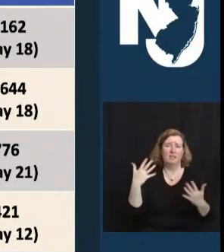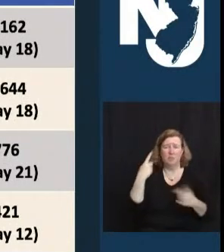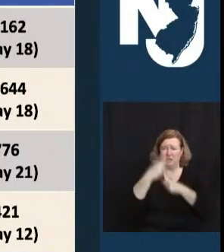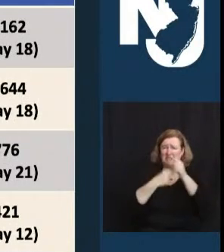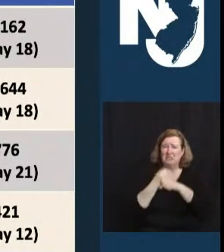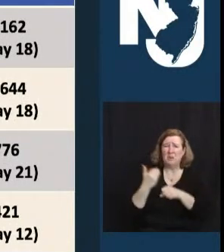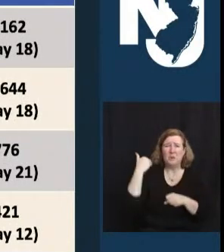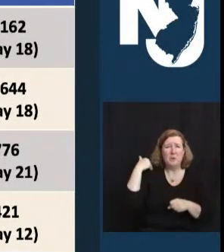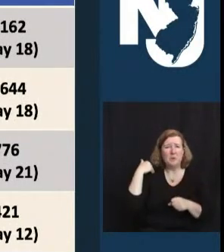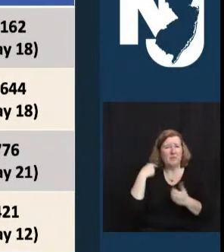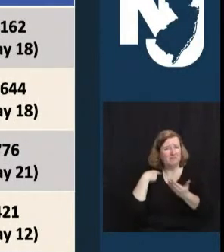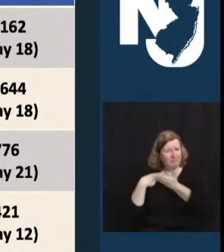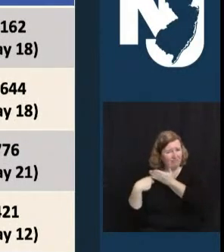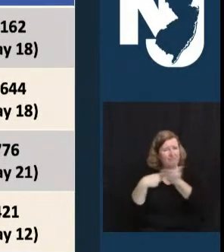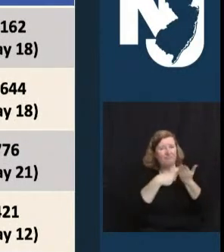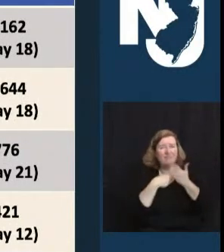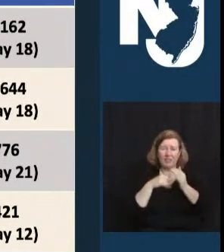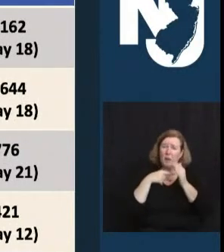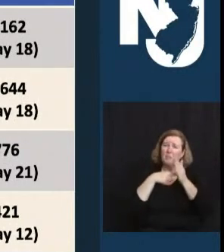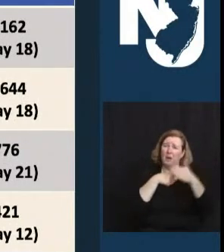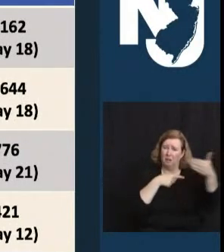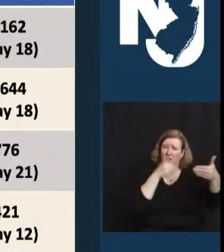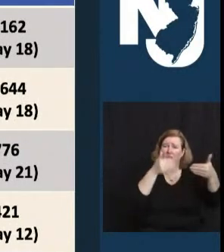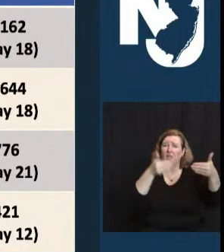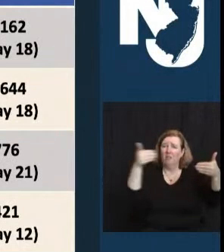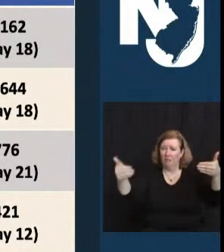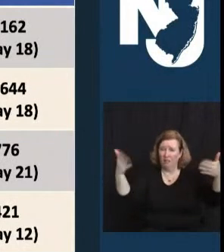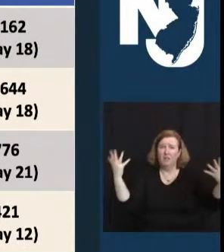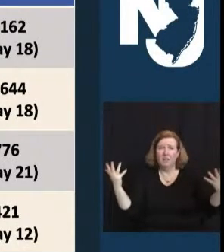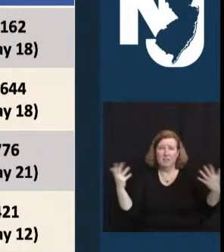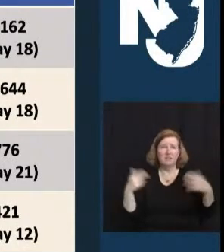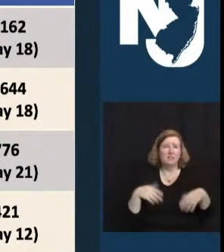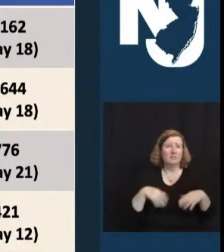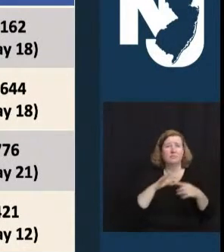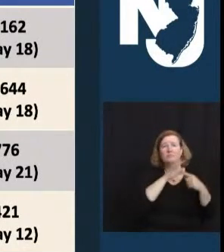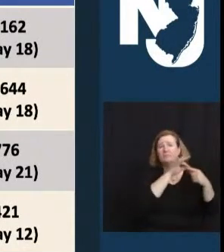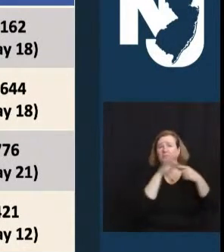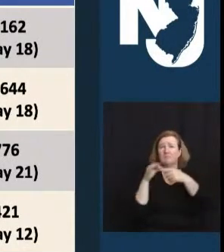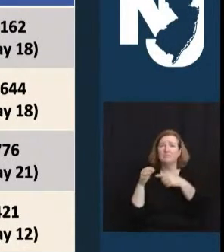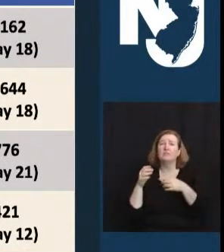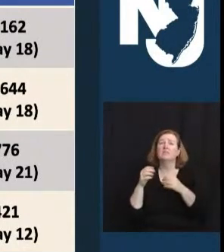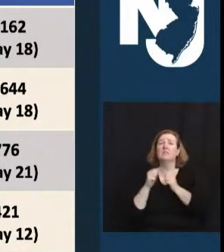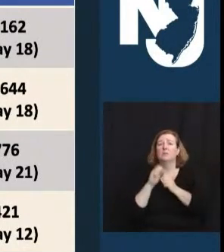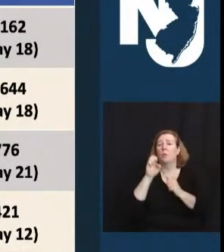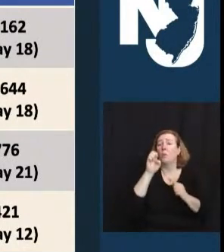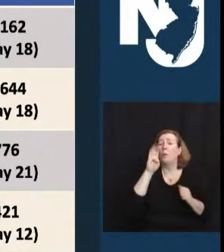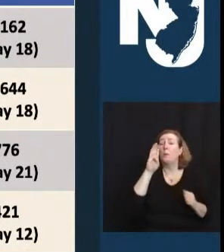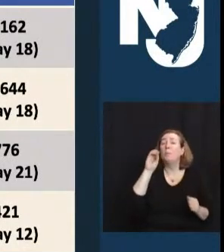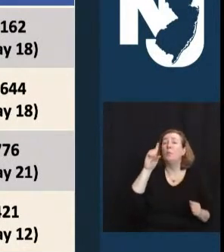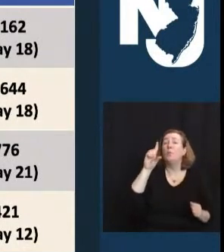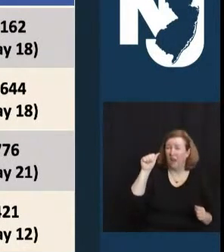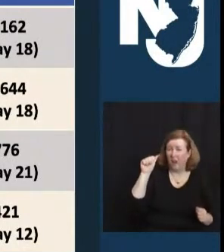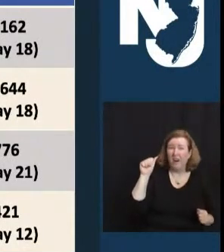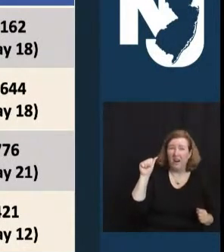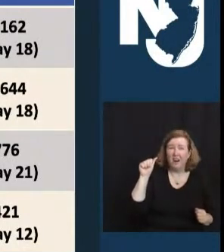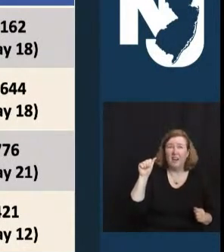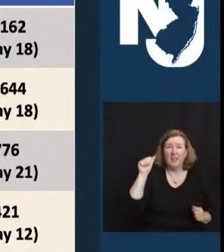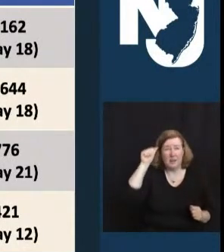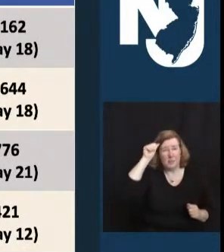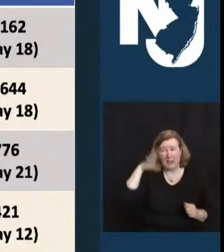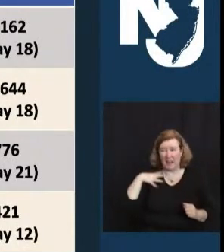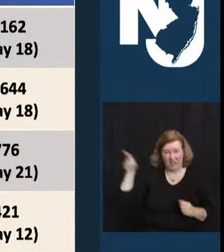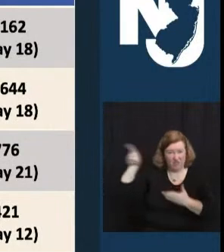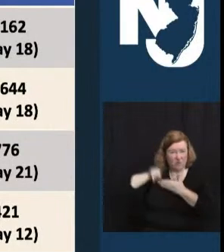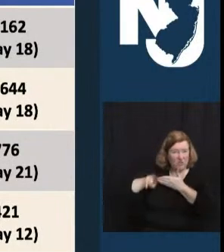for COVID in light of his work on Ebola as the nation's czar. And he said, don't ever forget that models are models,